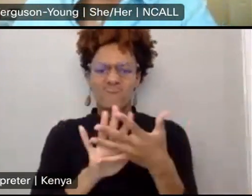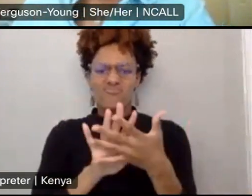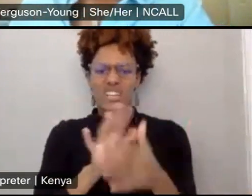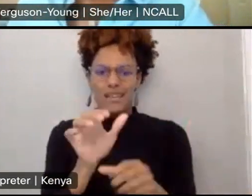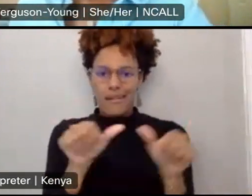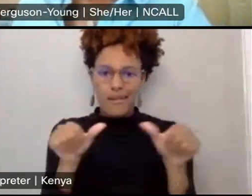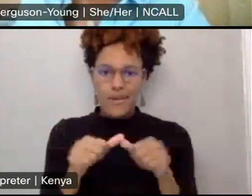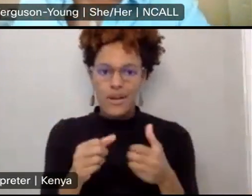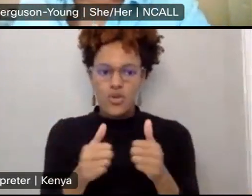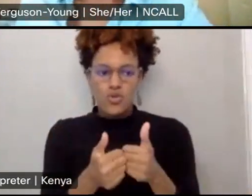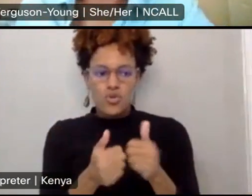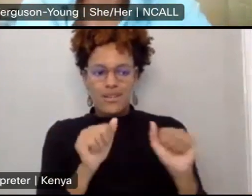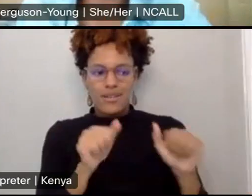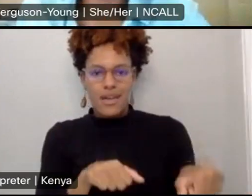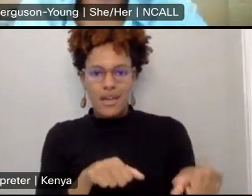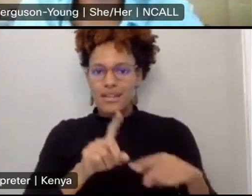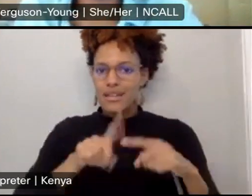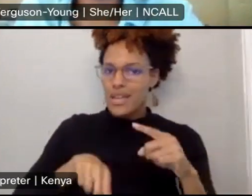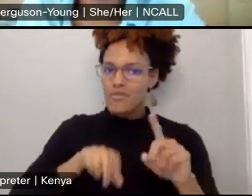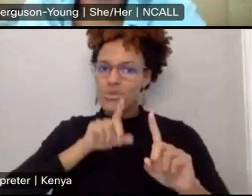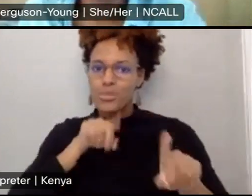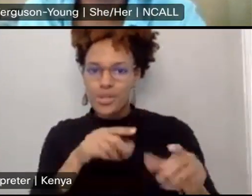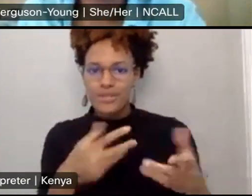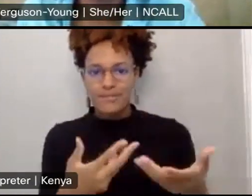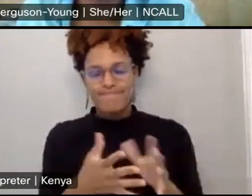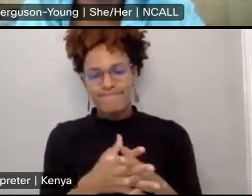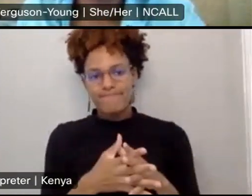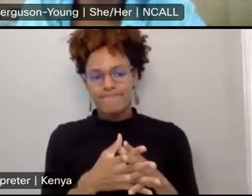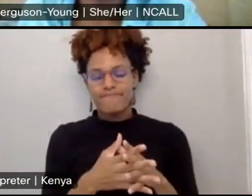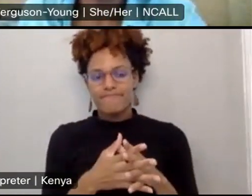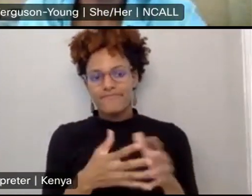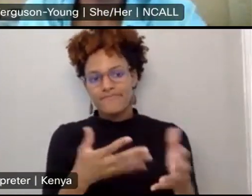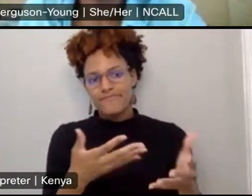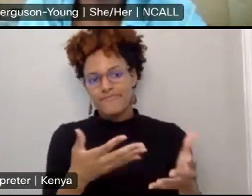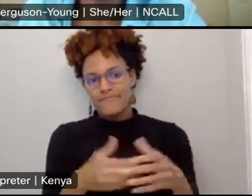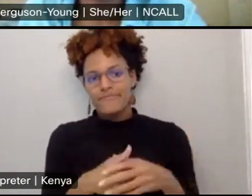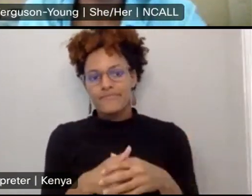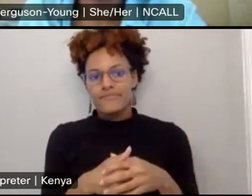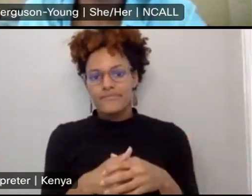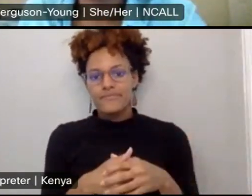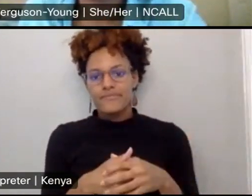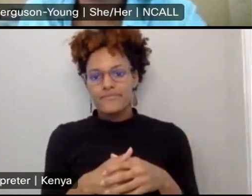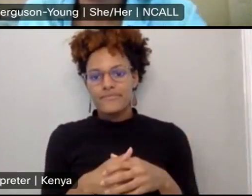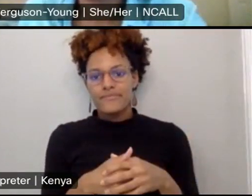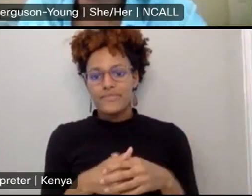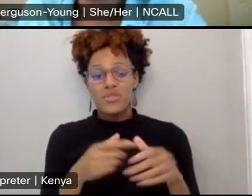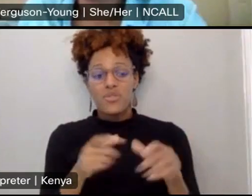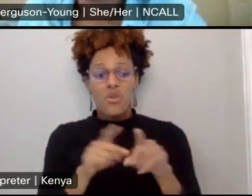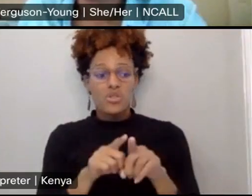make a report and who's not. I mean, and in fact, I